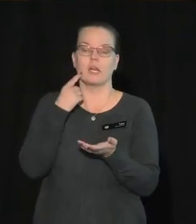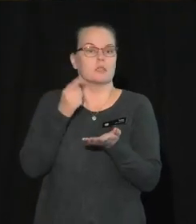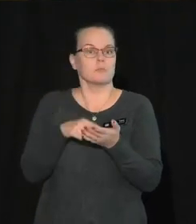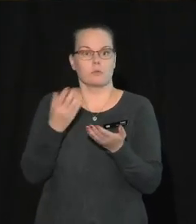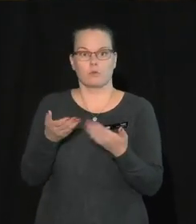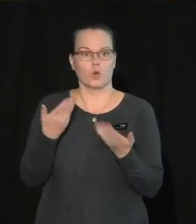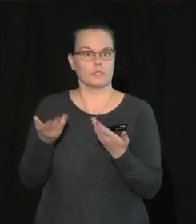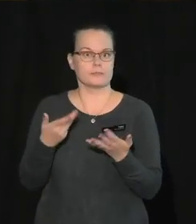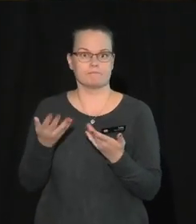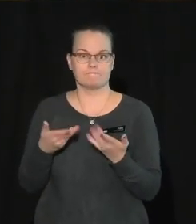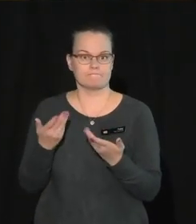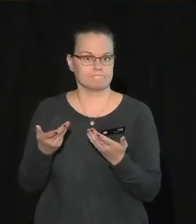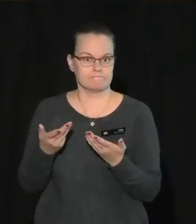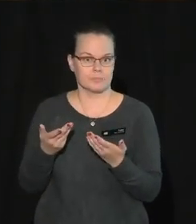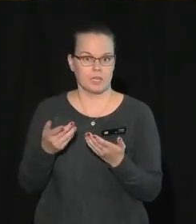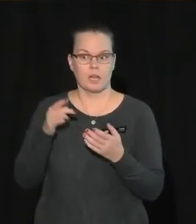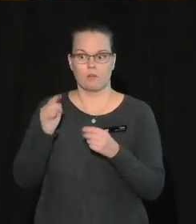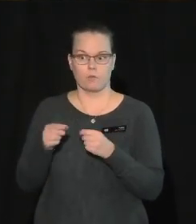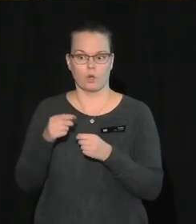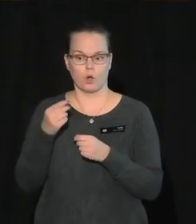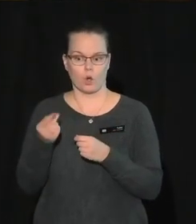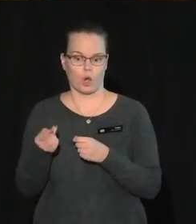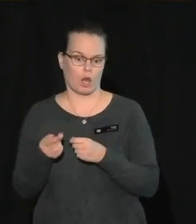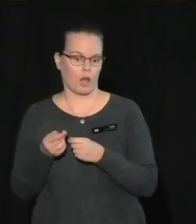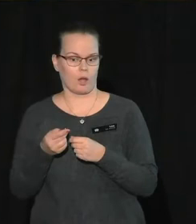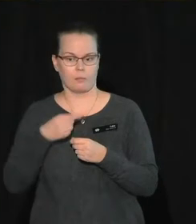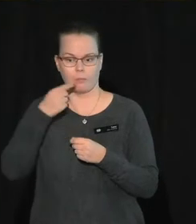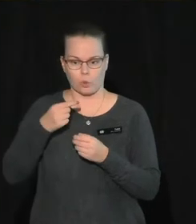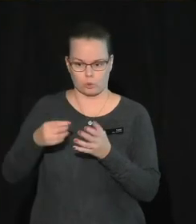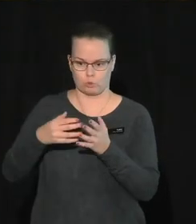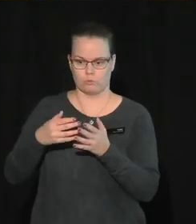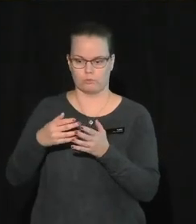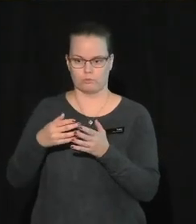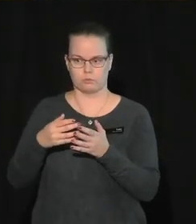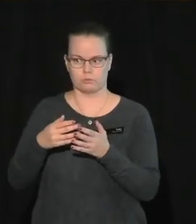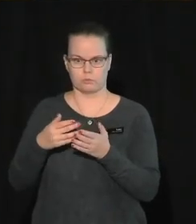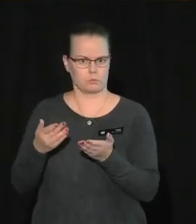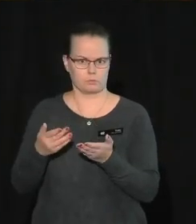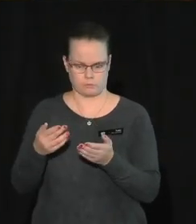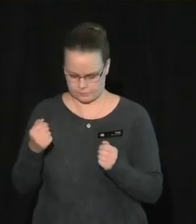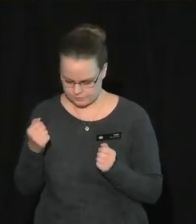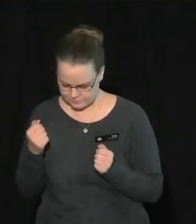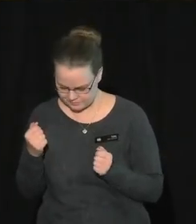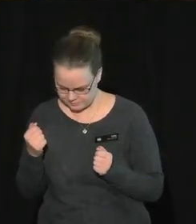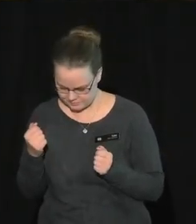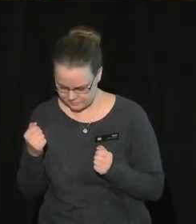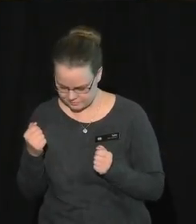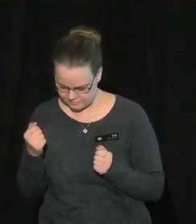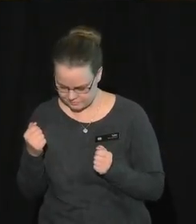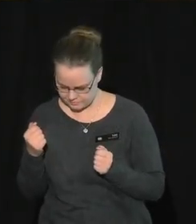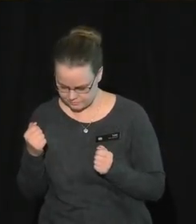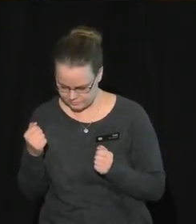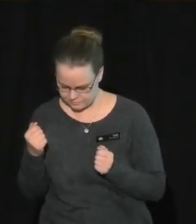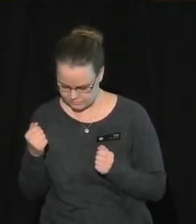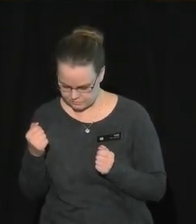maybe a spoken interface, but tactile interface. But